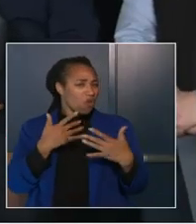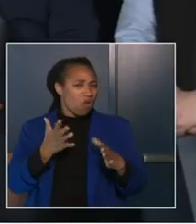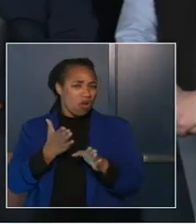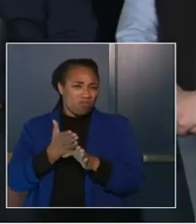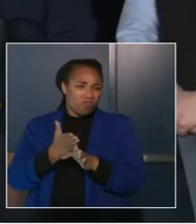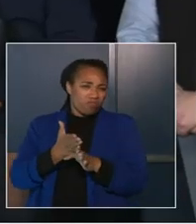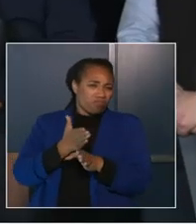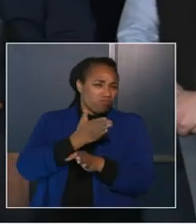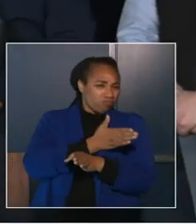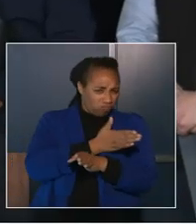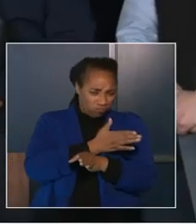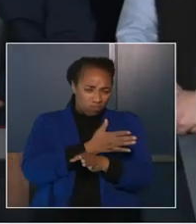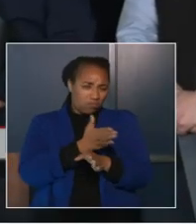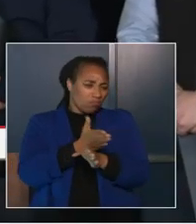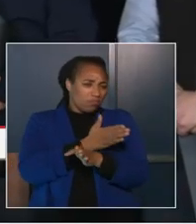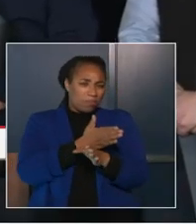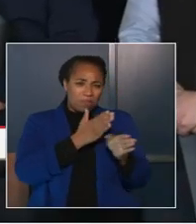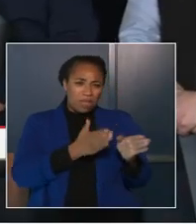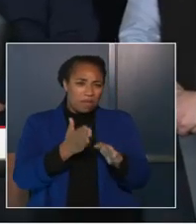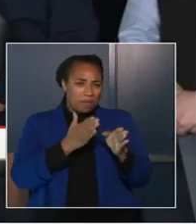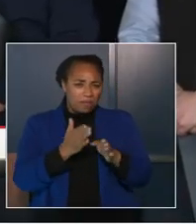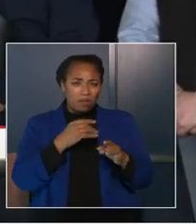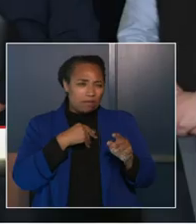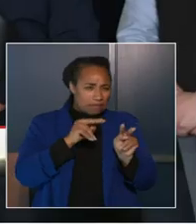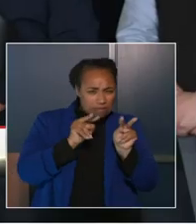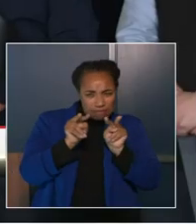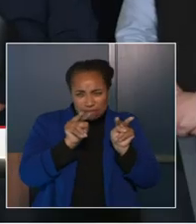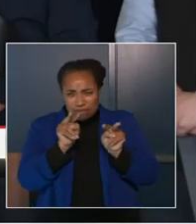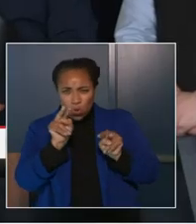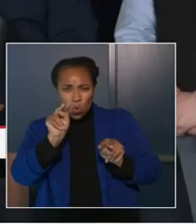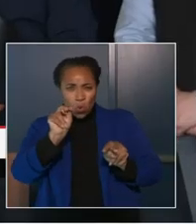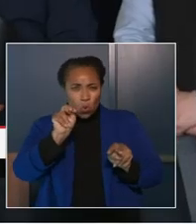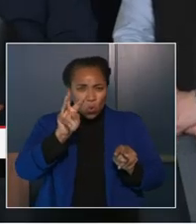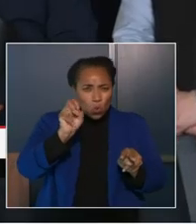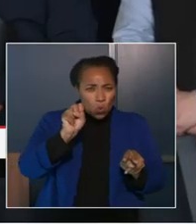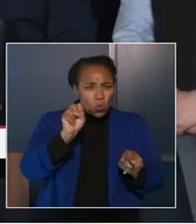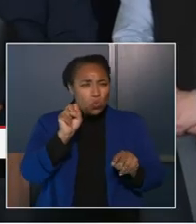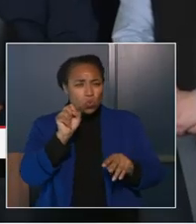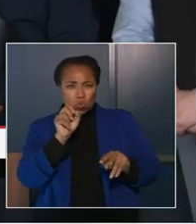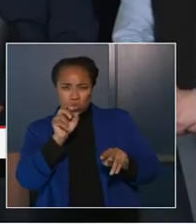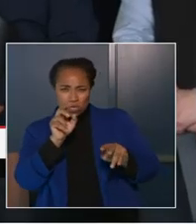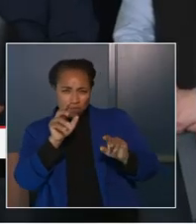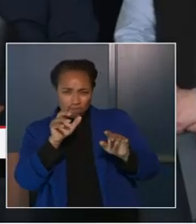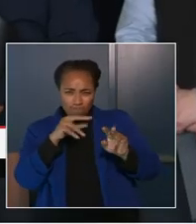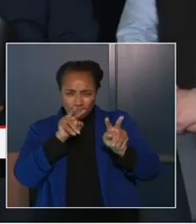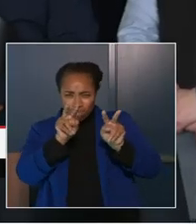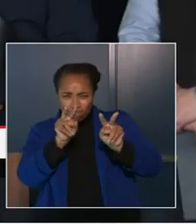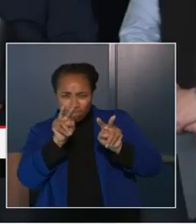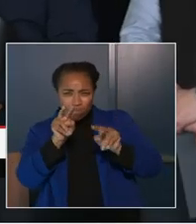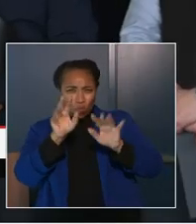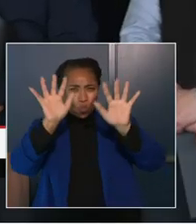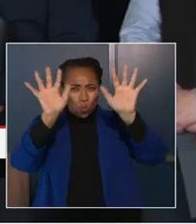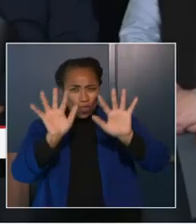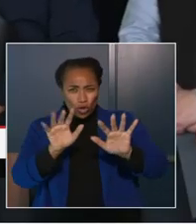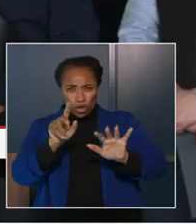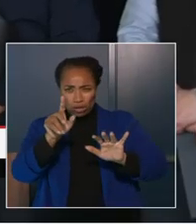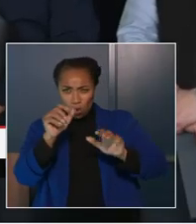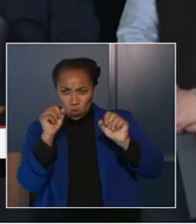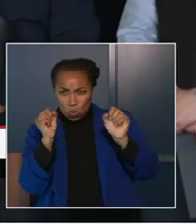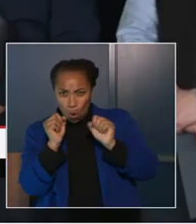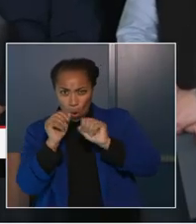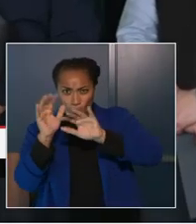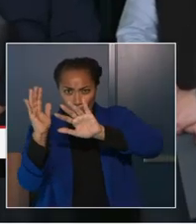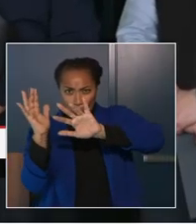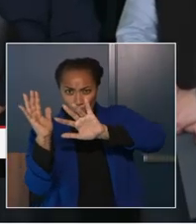we know that it was coming in this direction. And so we've been planning appropriately, which is effective this morning. We went to a 6 a.m. full activation for all